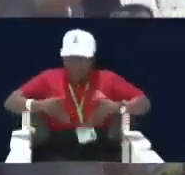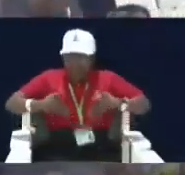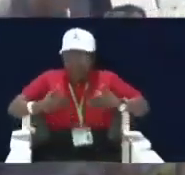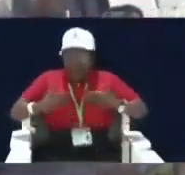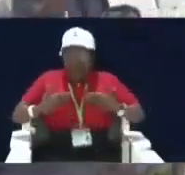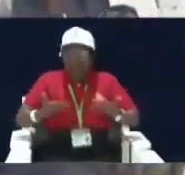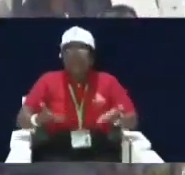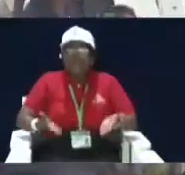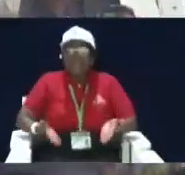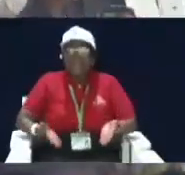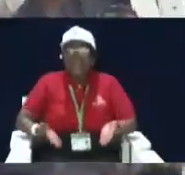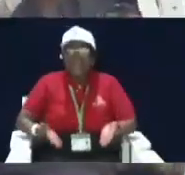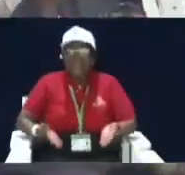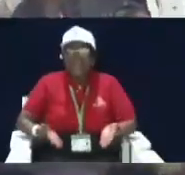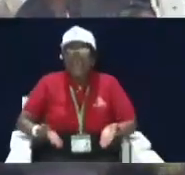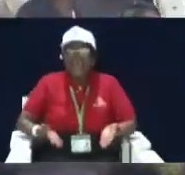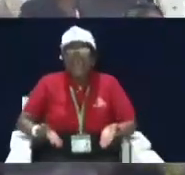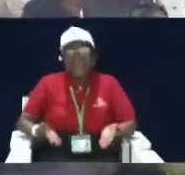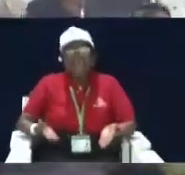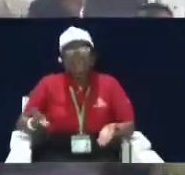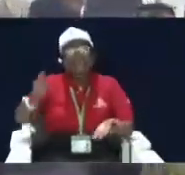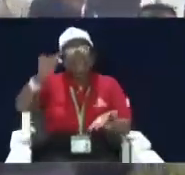tongue confess